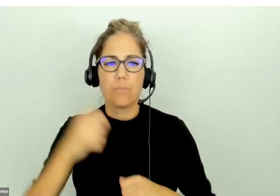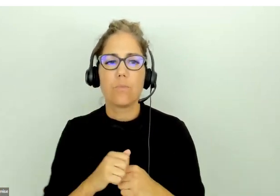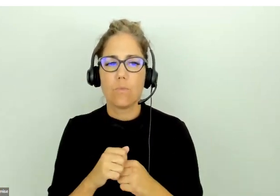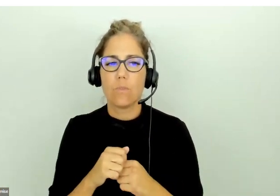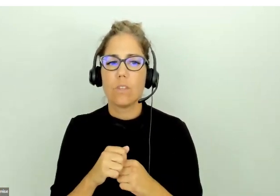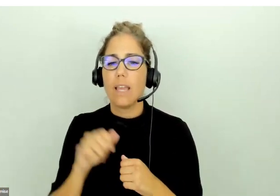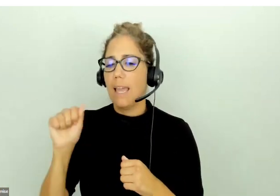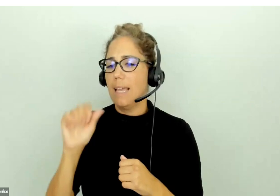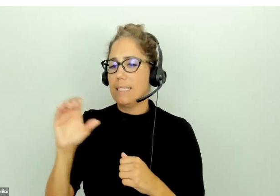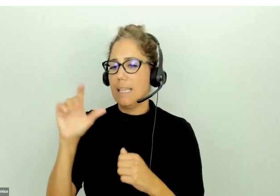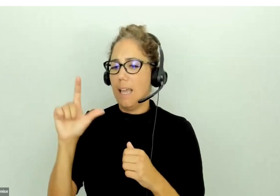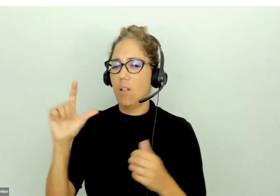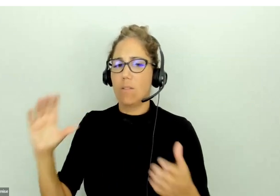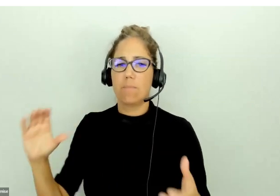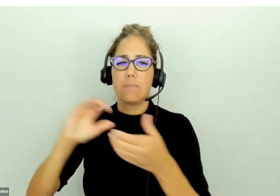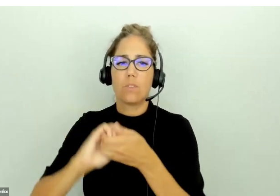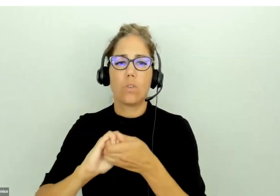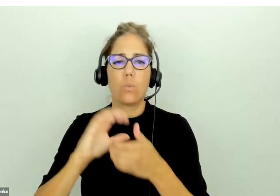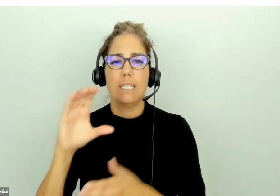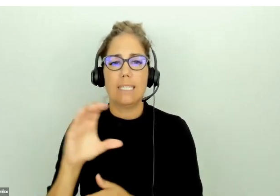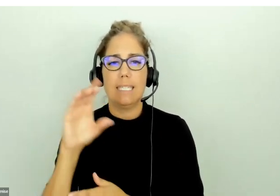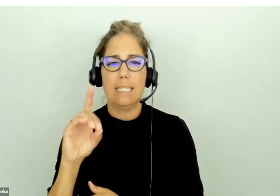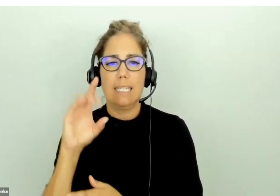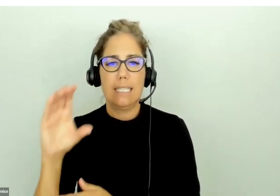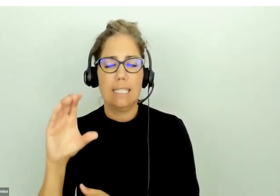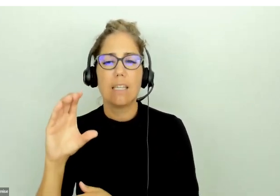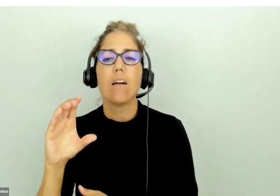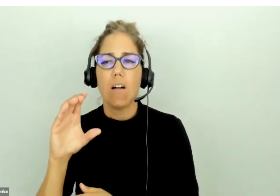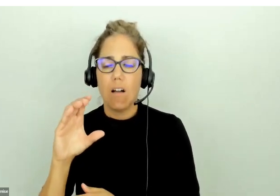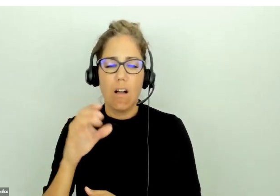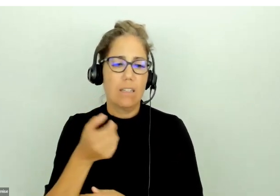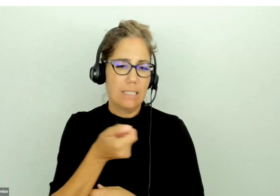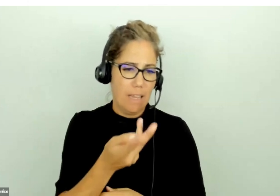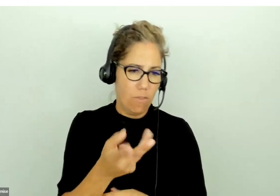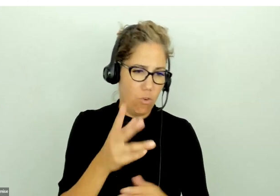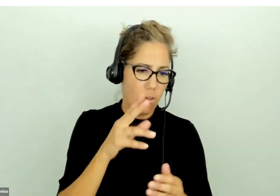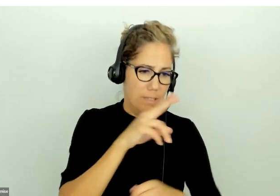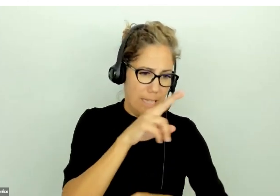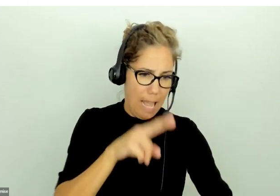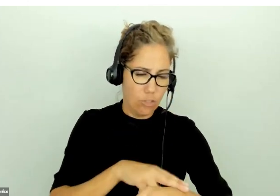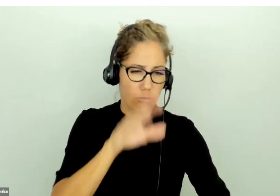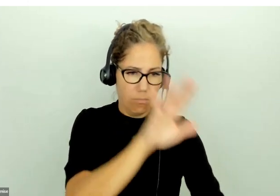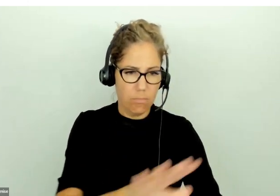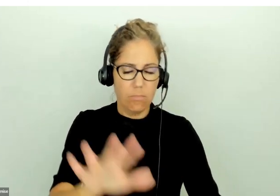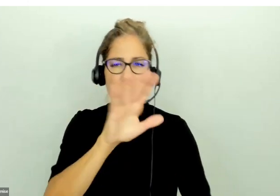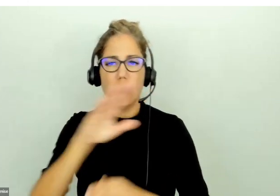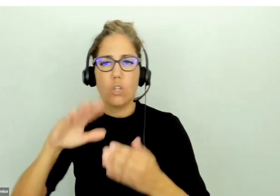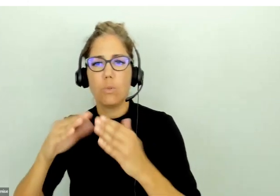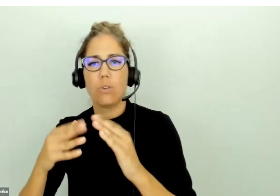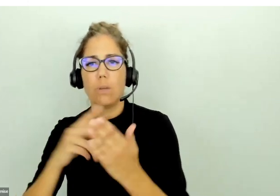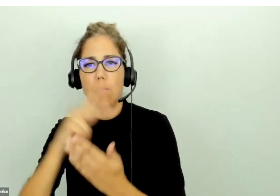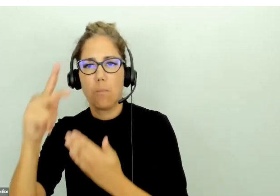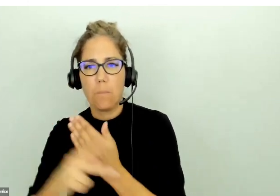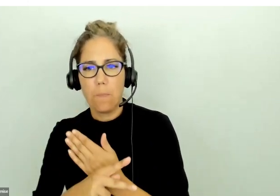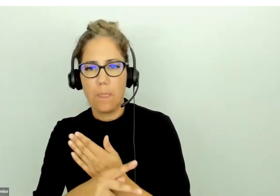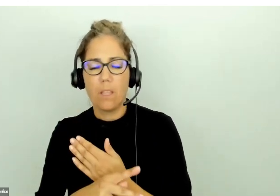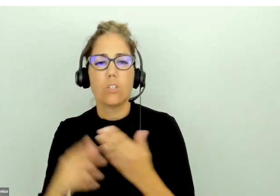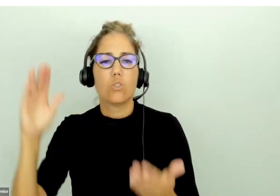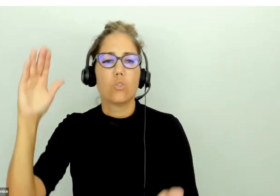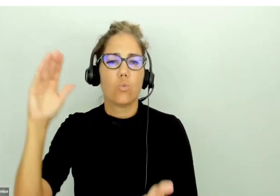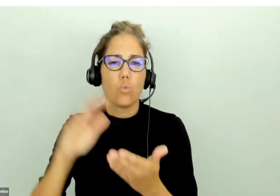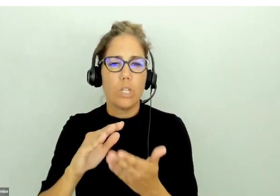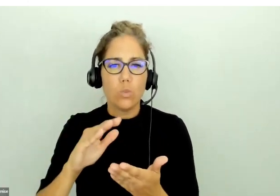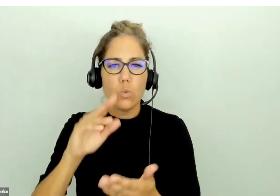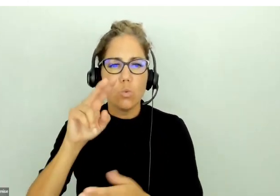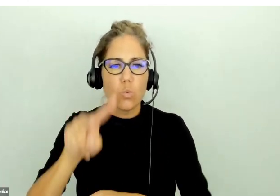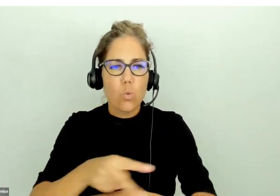for Disease Control and Prevention on several national and community-oriented programs, such as efforts to reduce falls